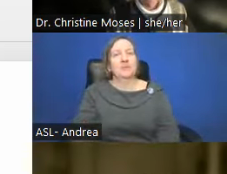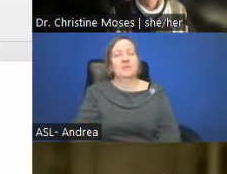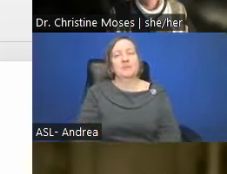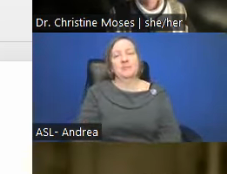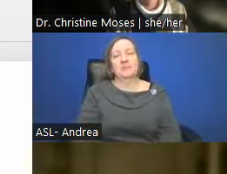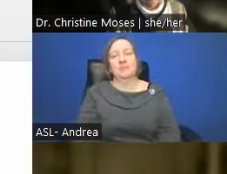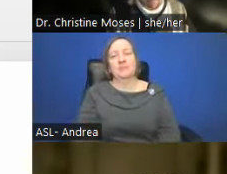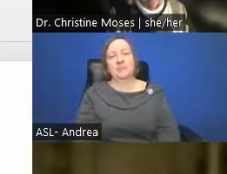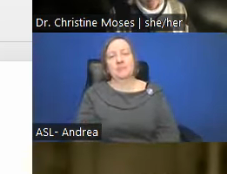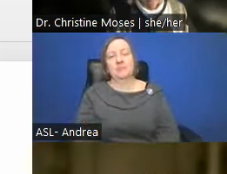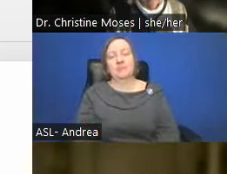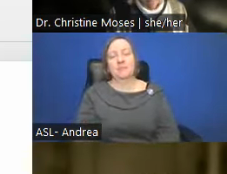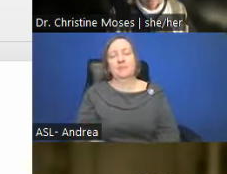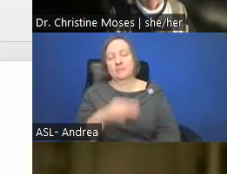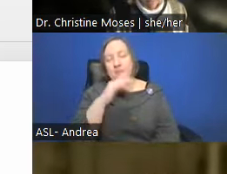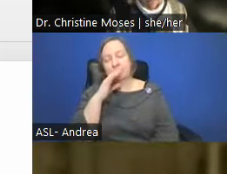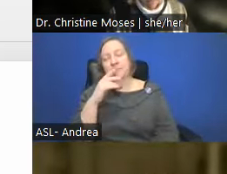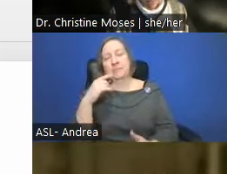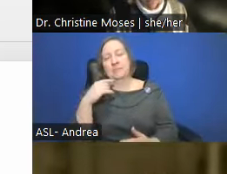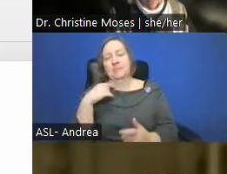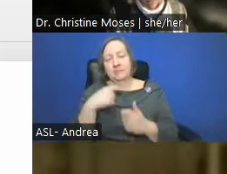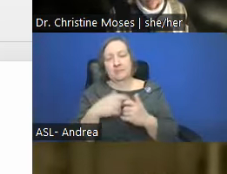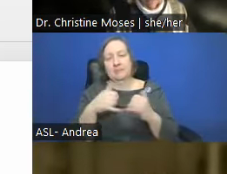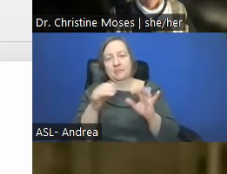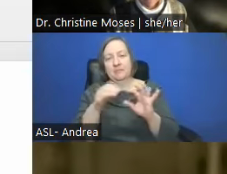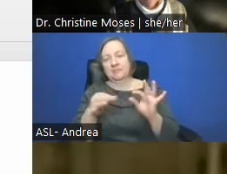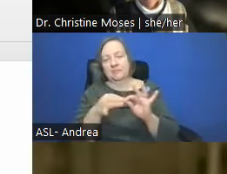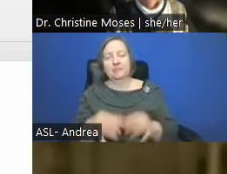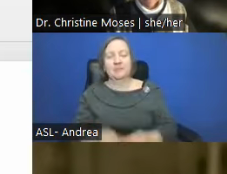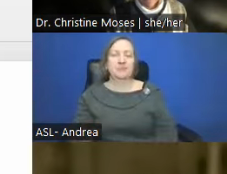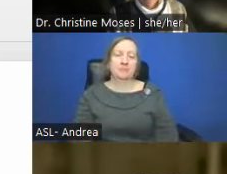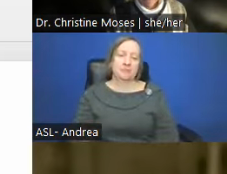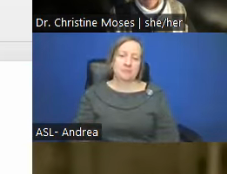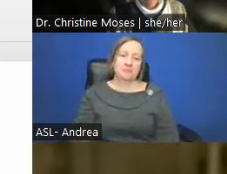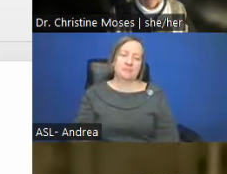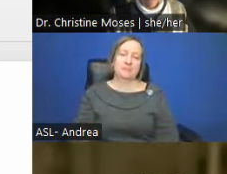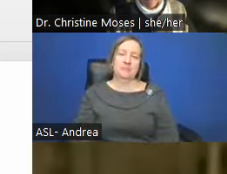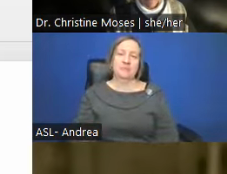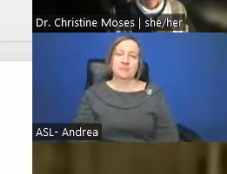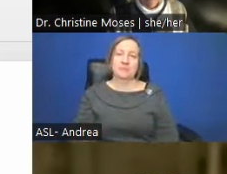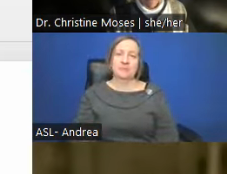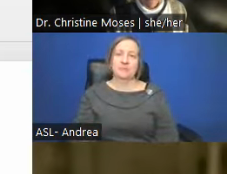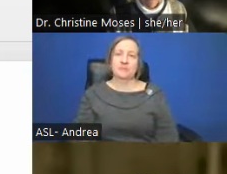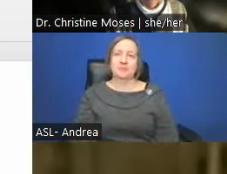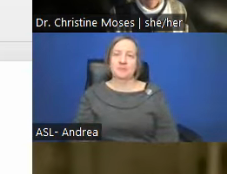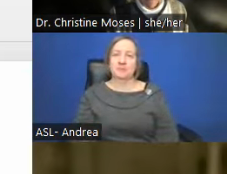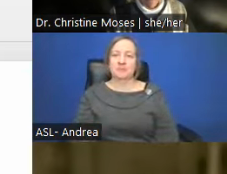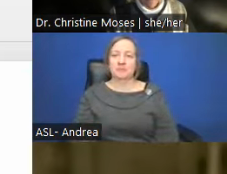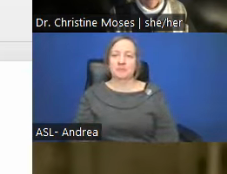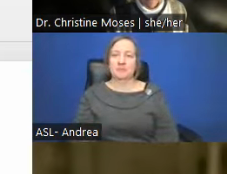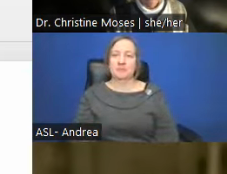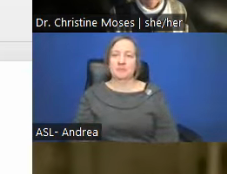a poner donde diga Language Interpretation y le pulsan el botón de Spanish donde dice, ¿verdad? Para que vayan al canal de